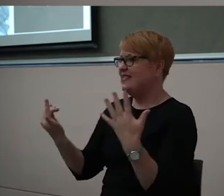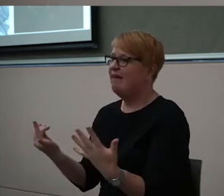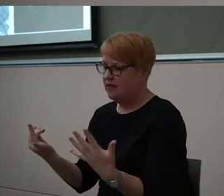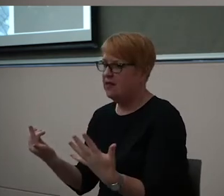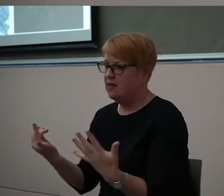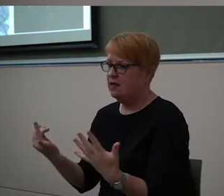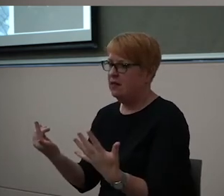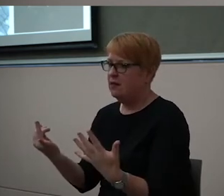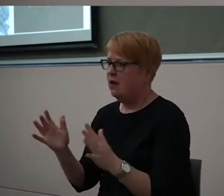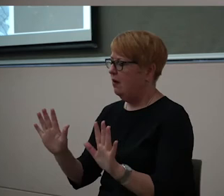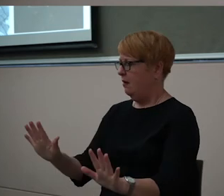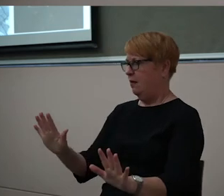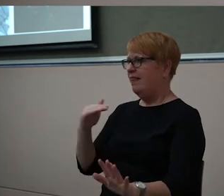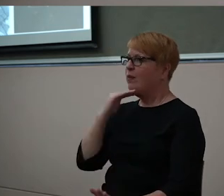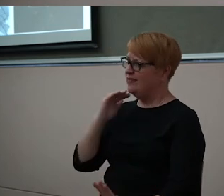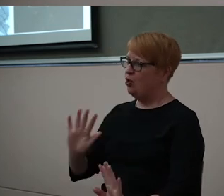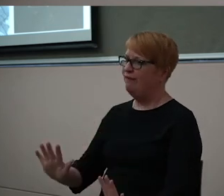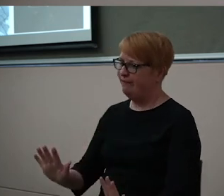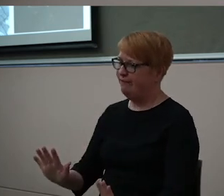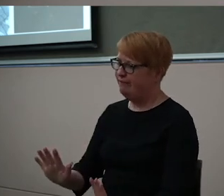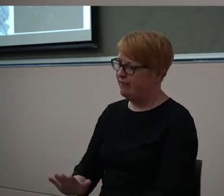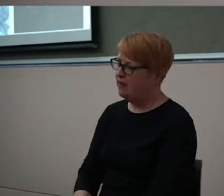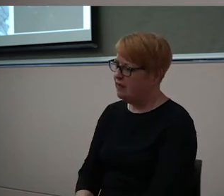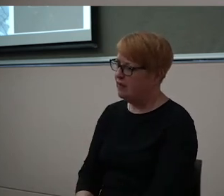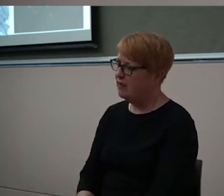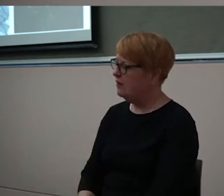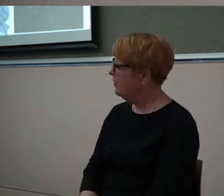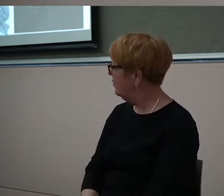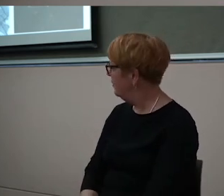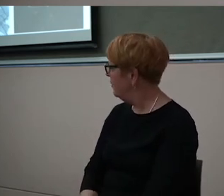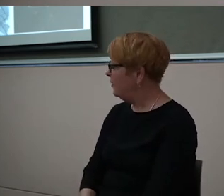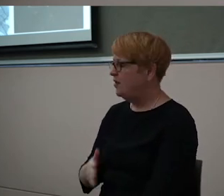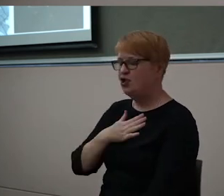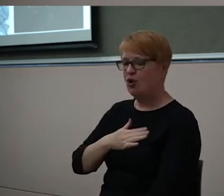also feel really protected within it. So that's what I try and create.